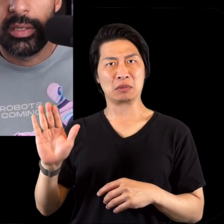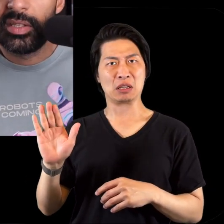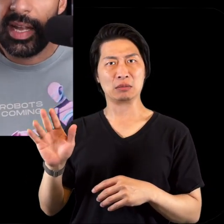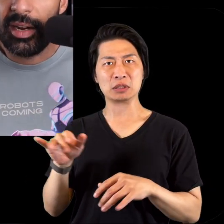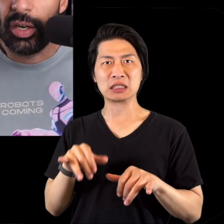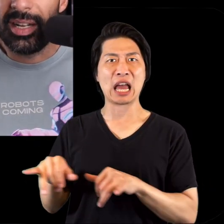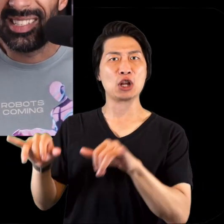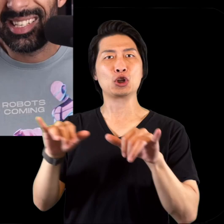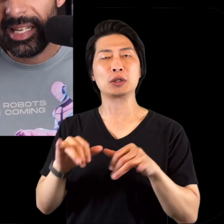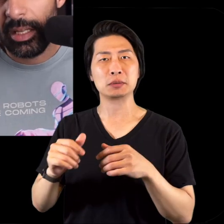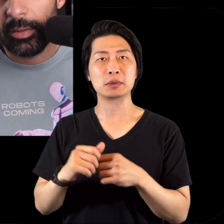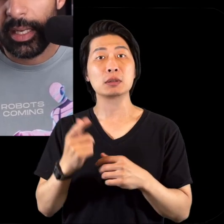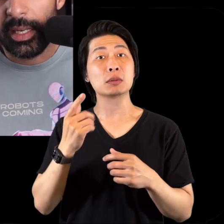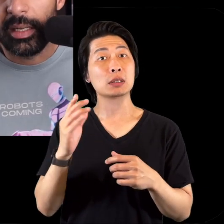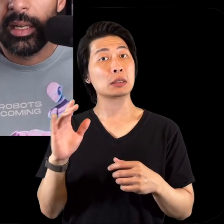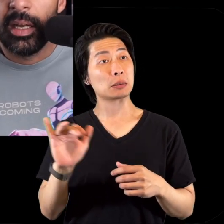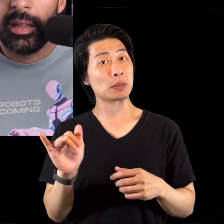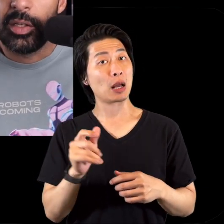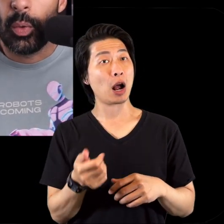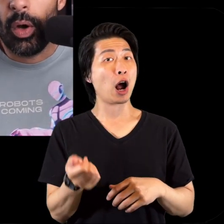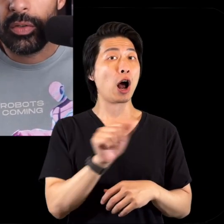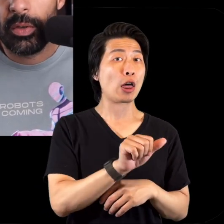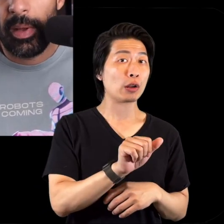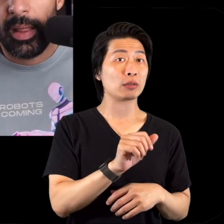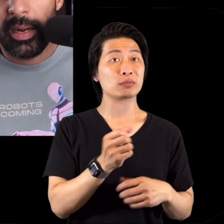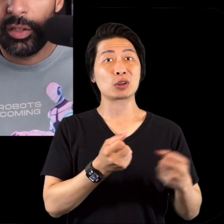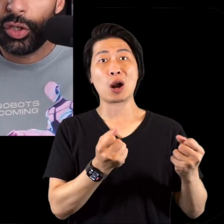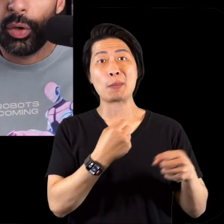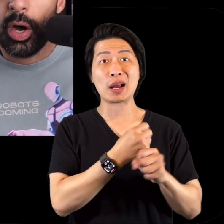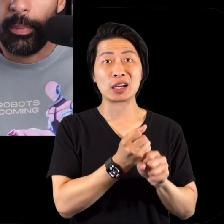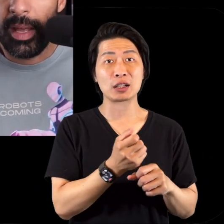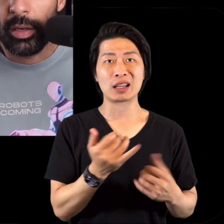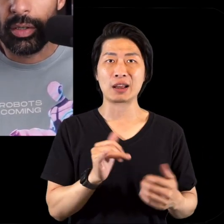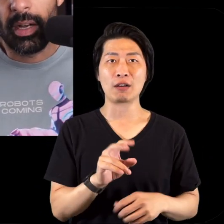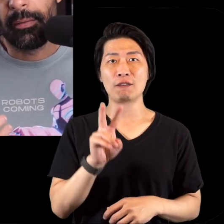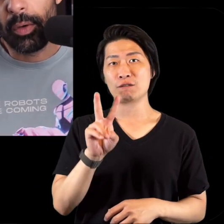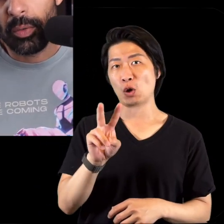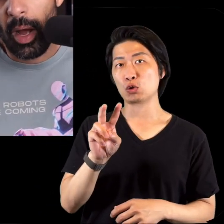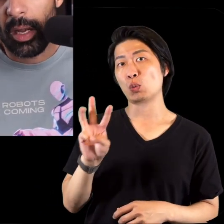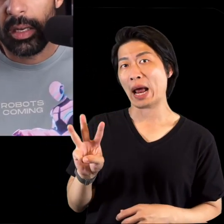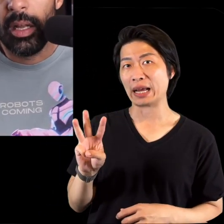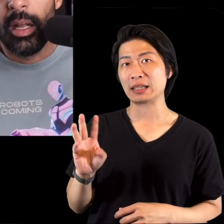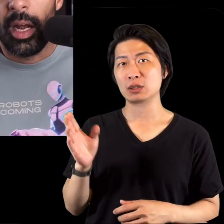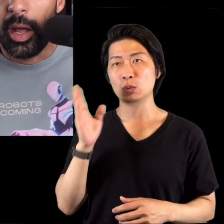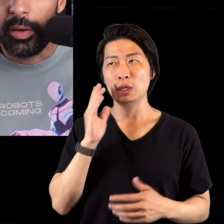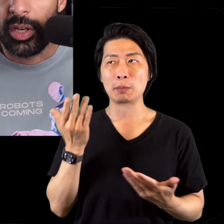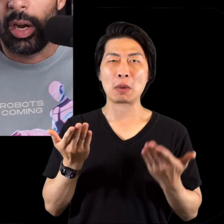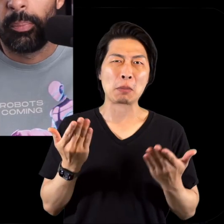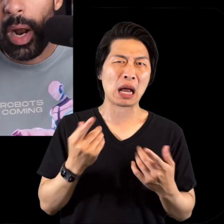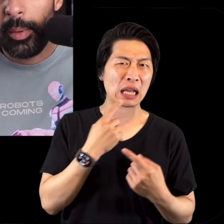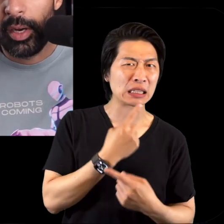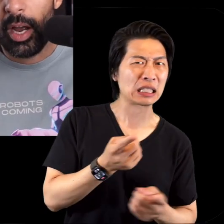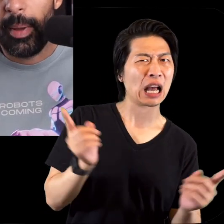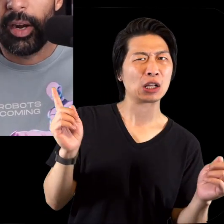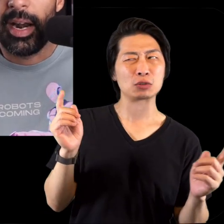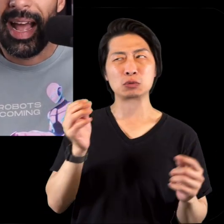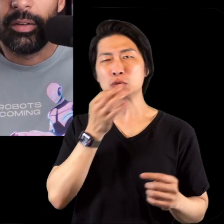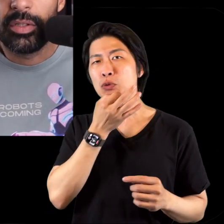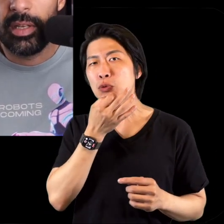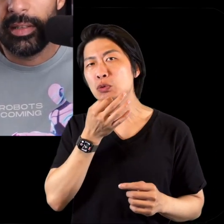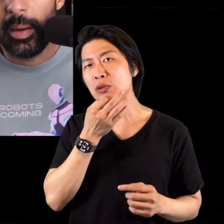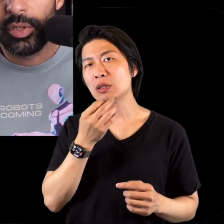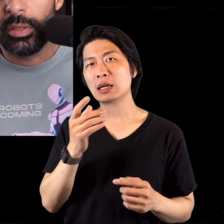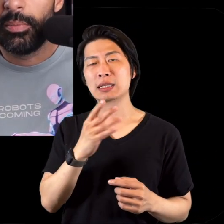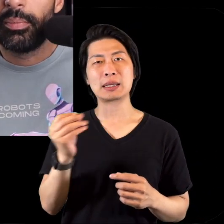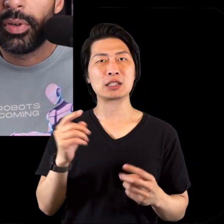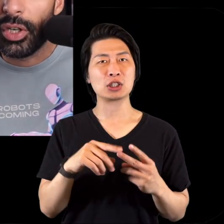Tesla's standard is accelerating, this will also mean that additional automakers like Volkswagen and others are probably going to come out and announce